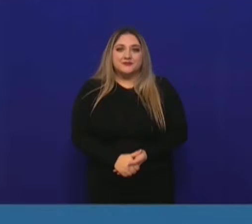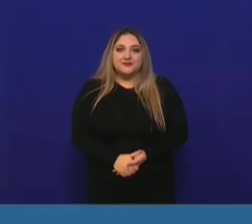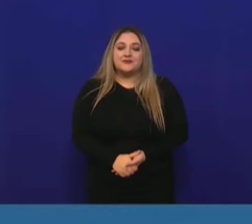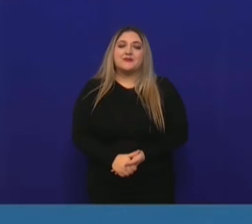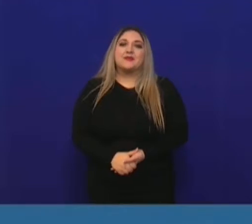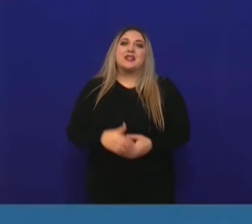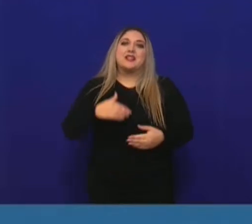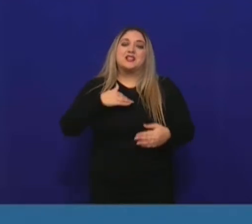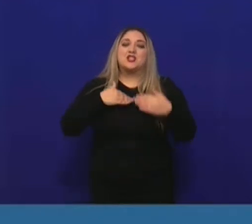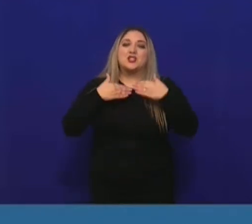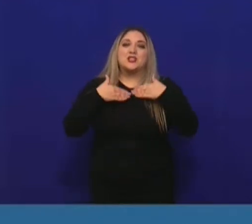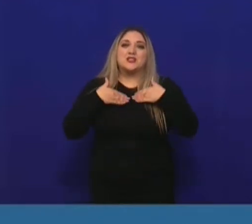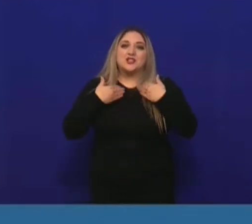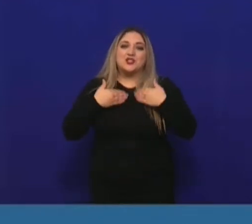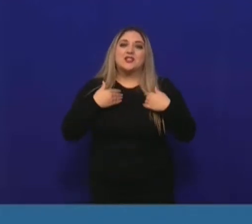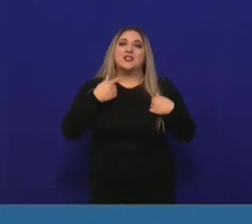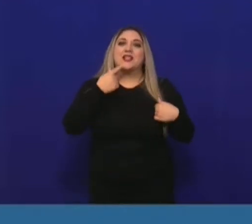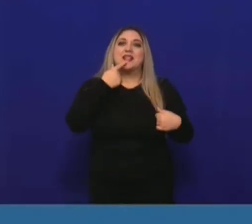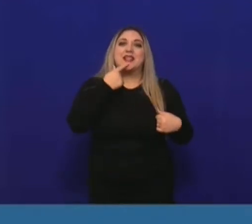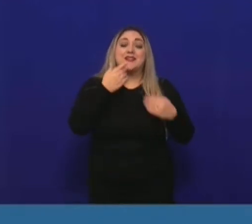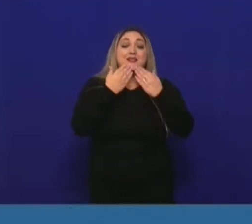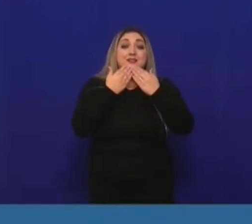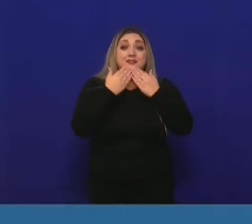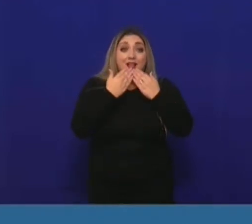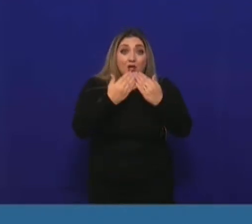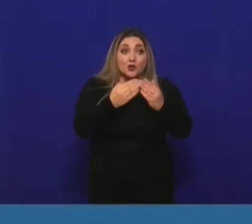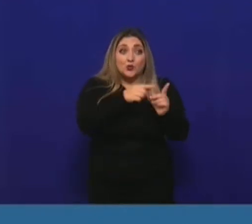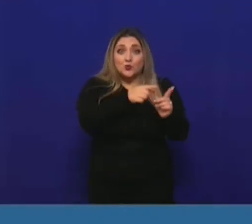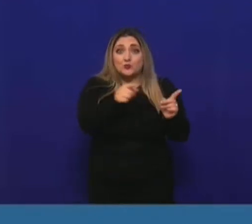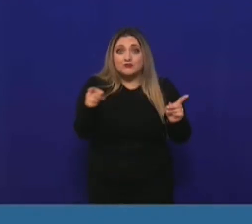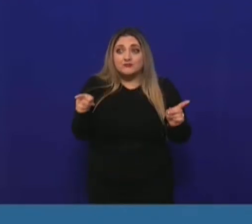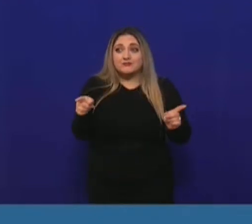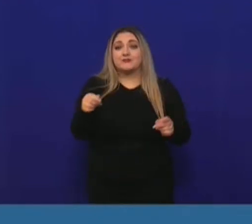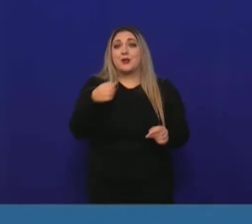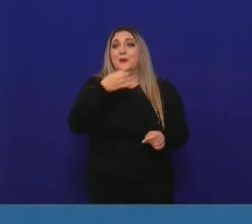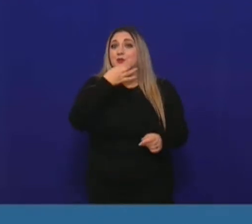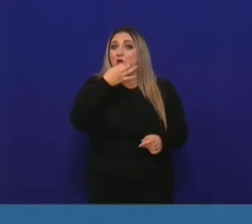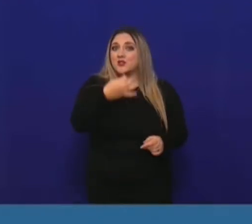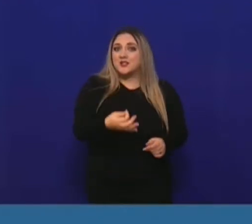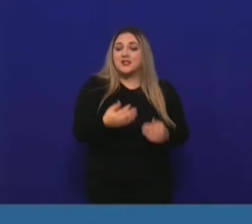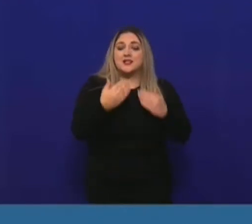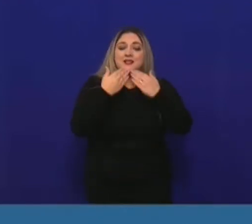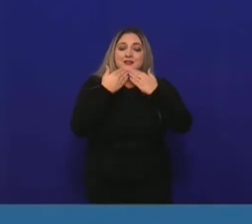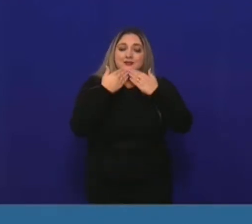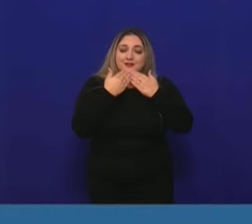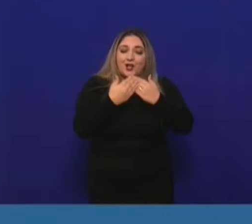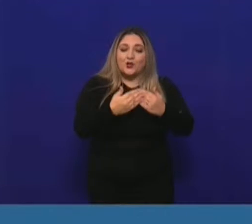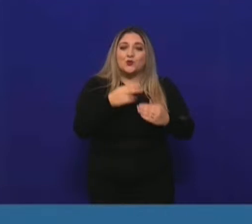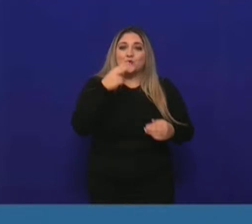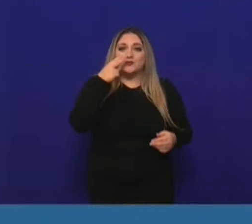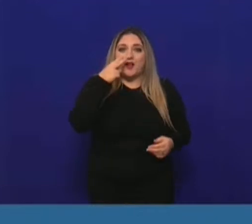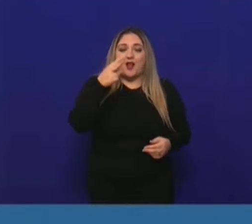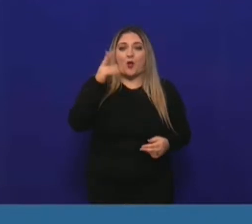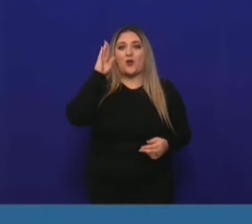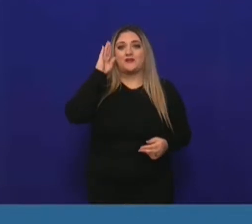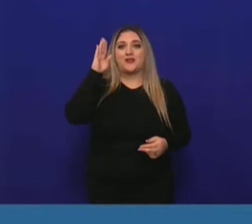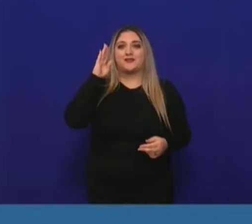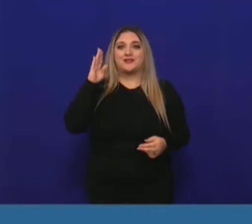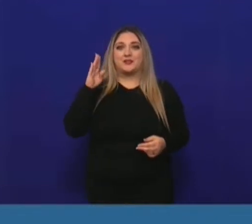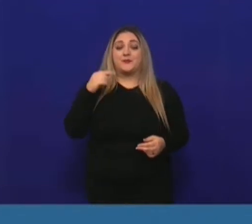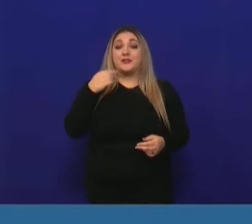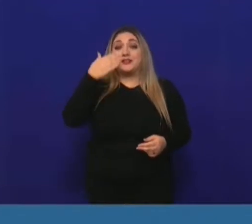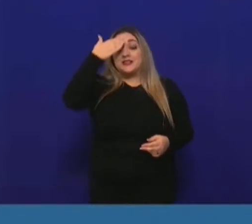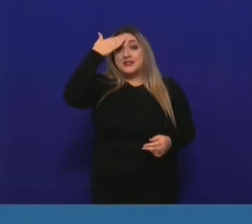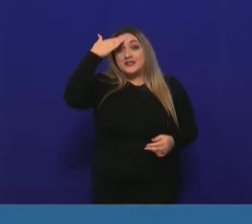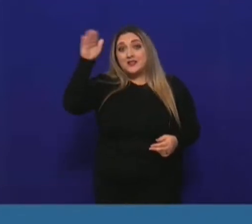Minnaw nixtieq nirringrazzjakom ġurnalisti tal-mistoqsijiet tagħkom, nixtieq nirringrazzja lill pubbliku tal-attenzjoni tagħkom, dejjem nappellalkom